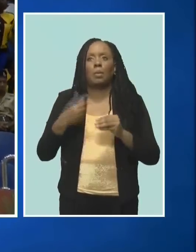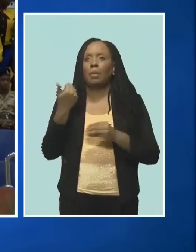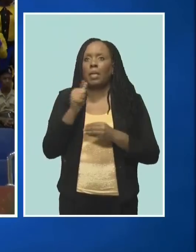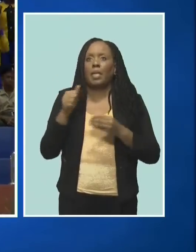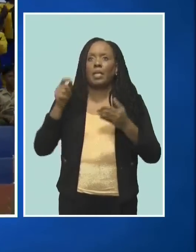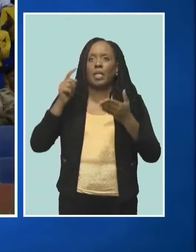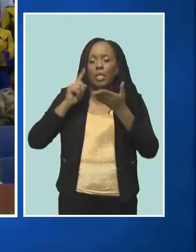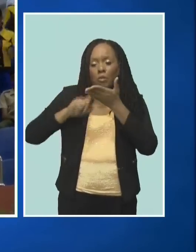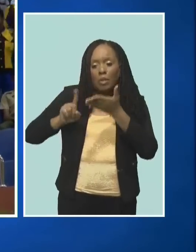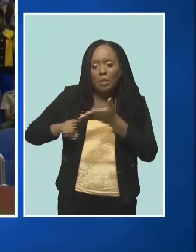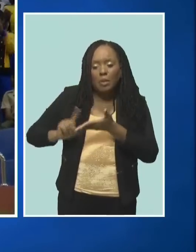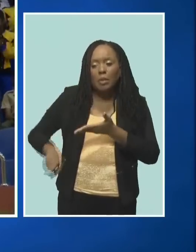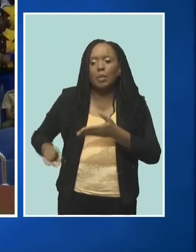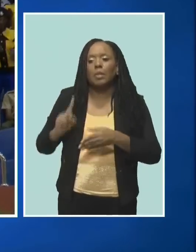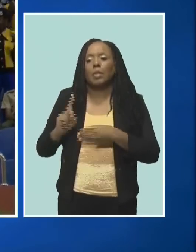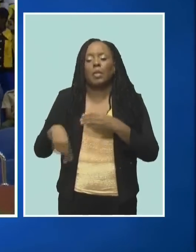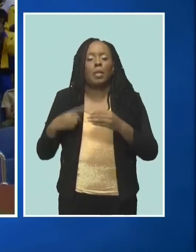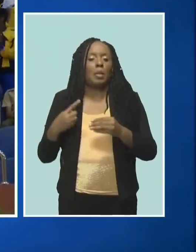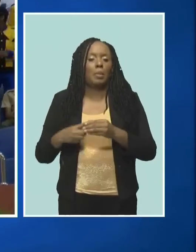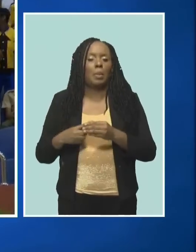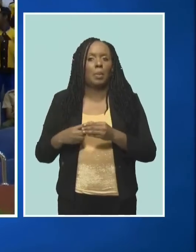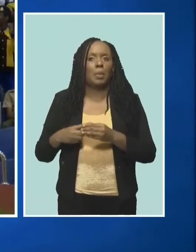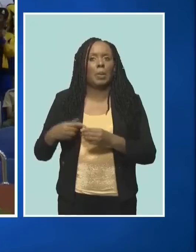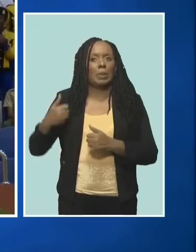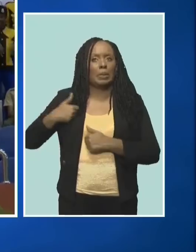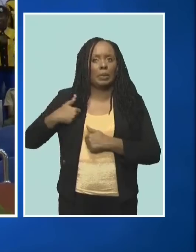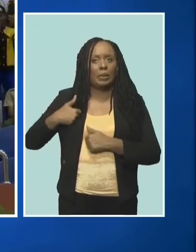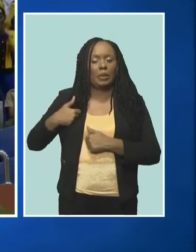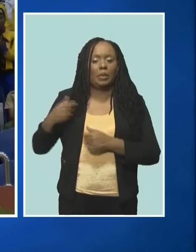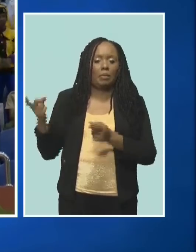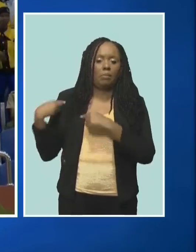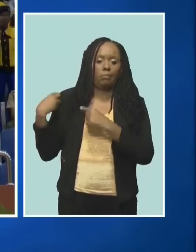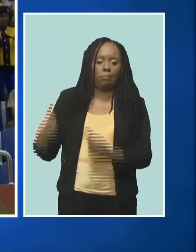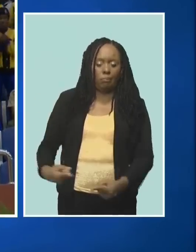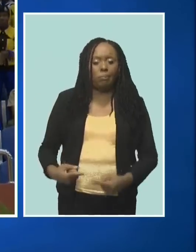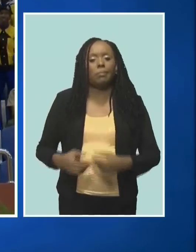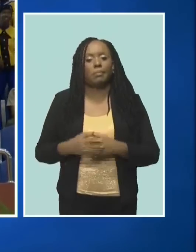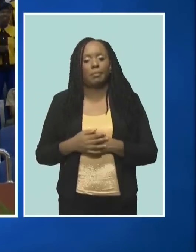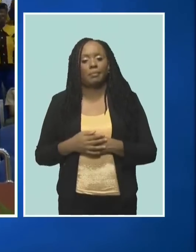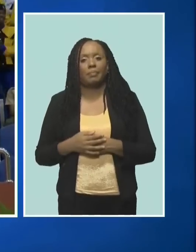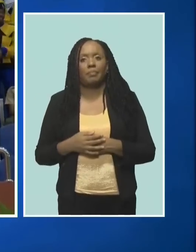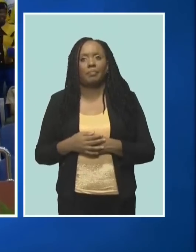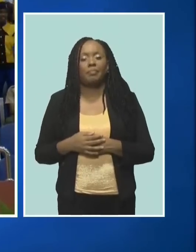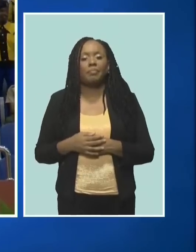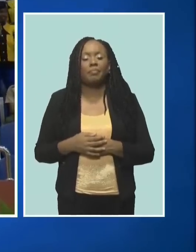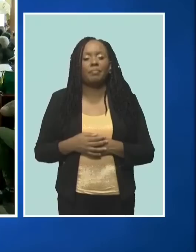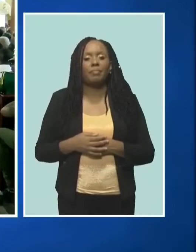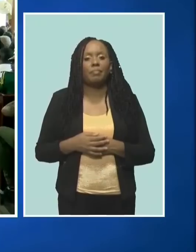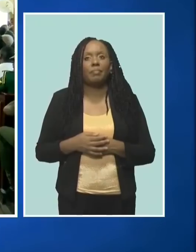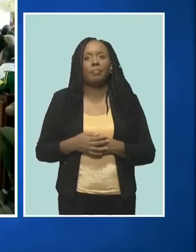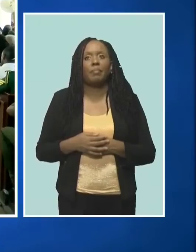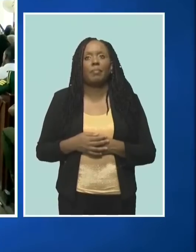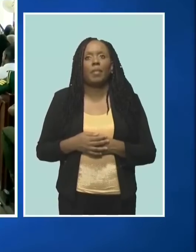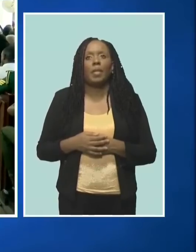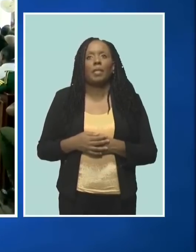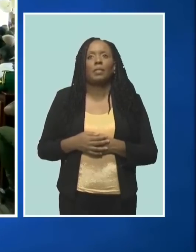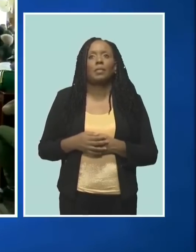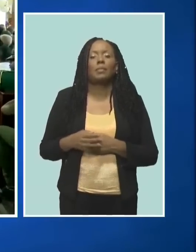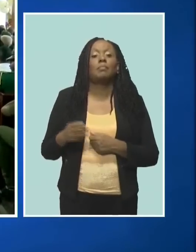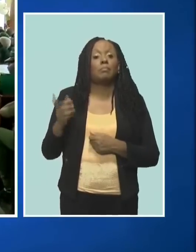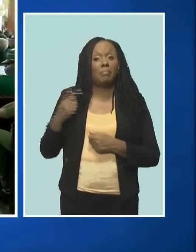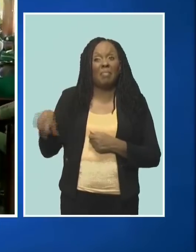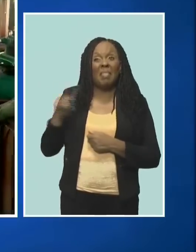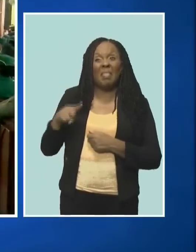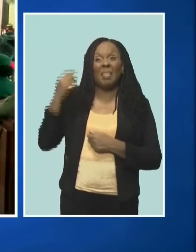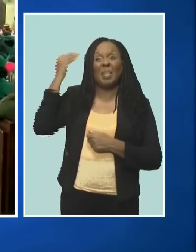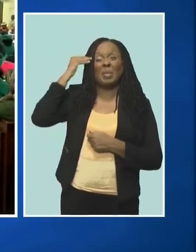the impact of cadetting through the years. Brigadier Johnson says commandants are cognizant of the environment rapidly